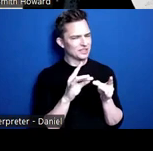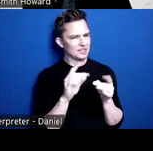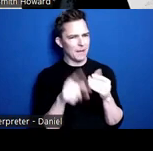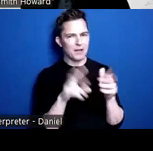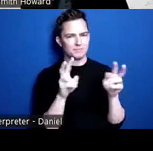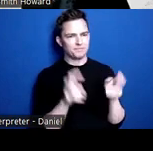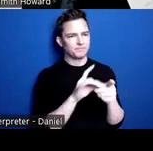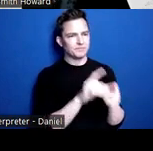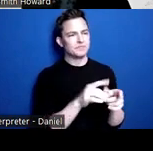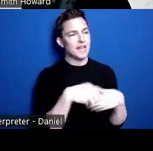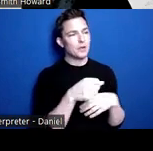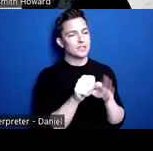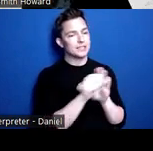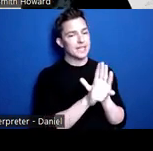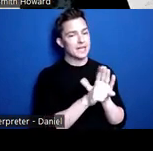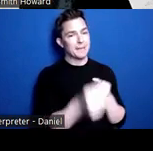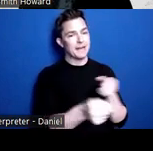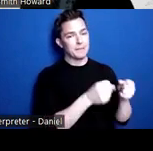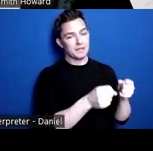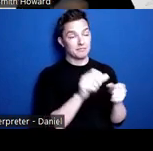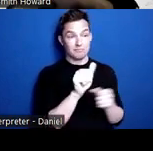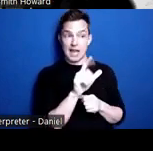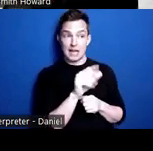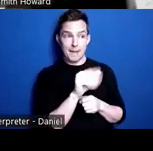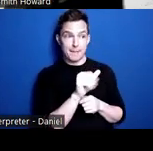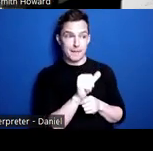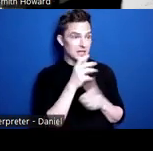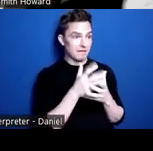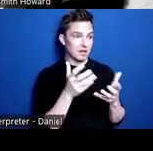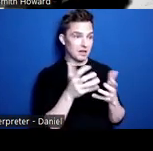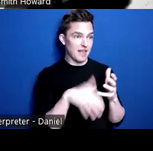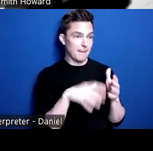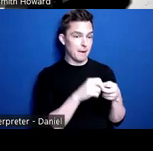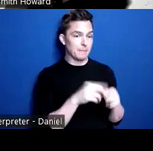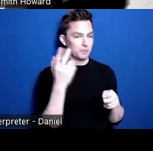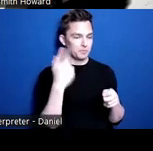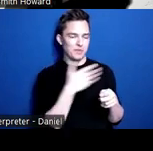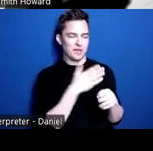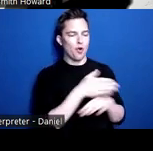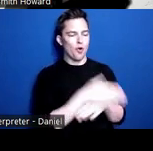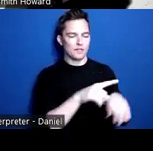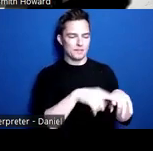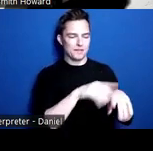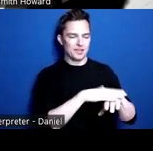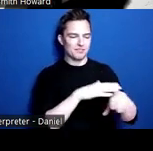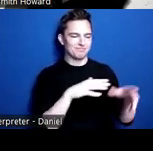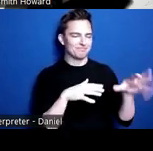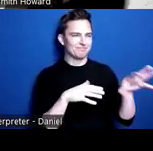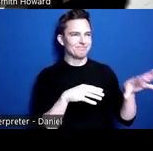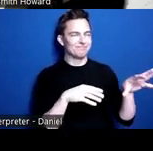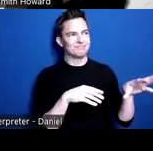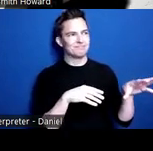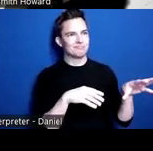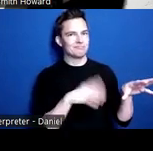with out-of-state placements. Alabama doesn't have as much of that problem because we do over-rely on our on